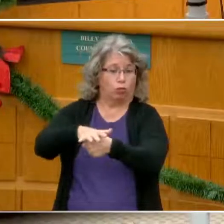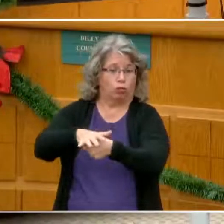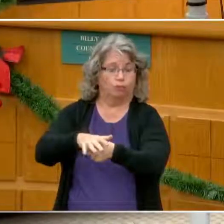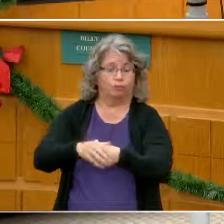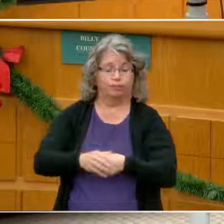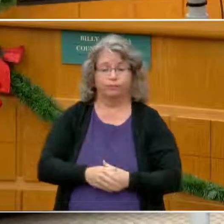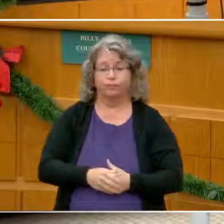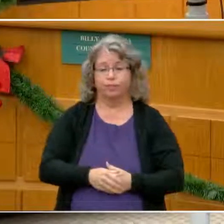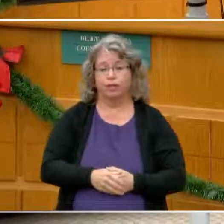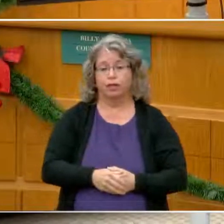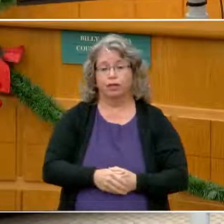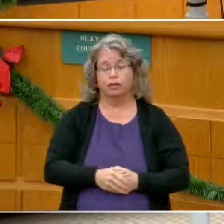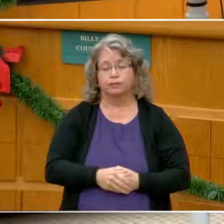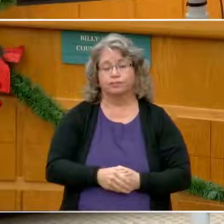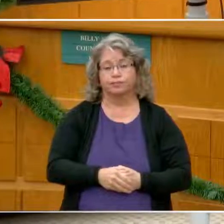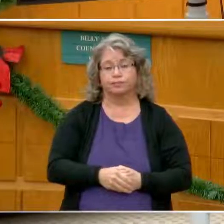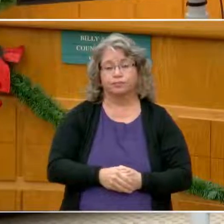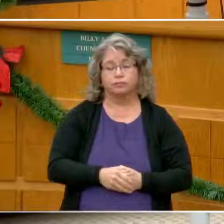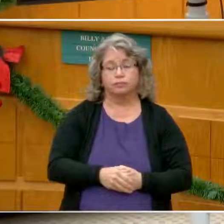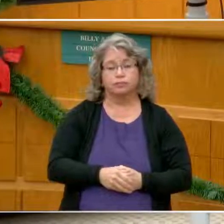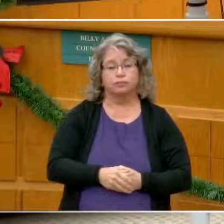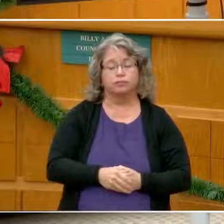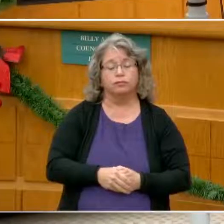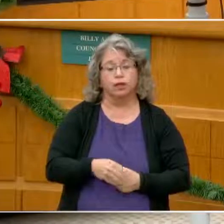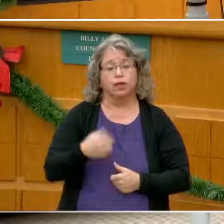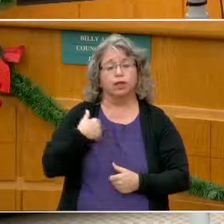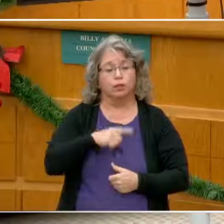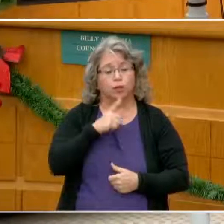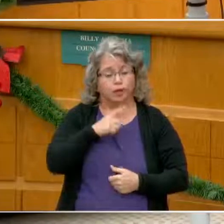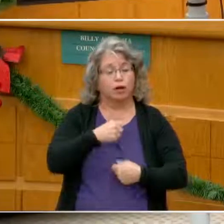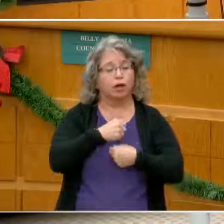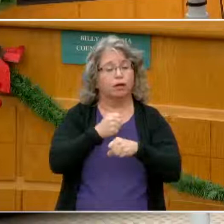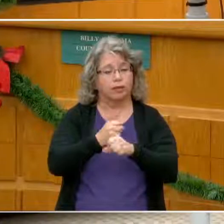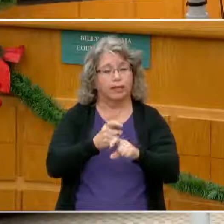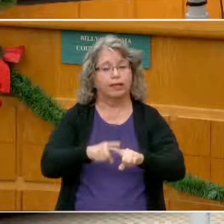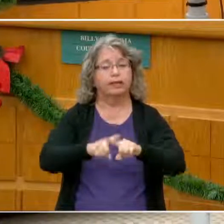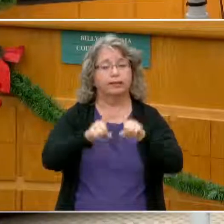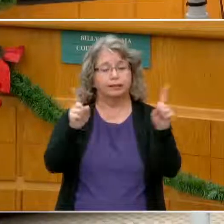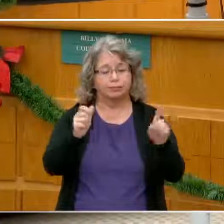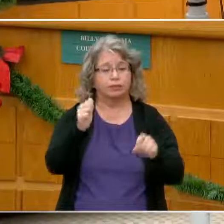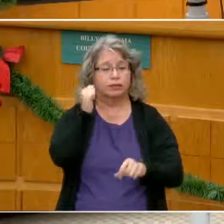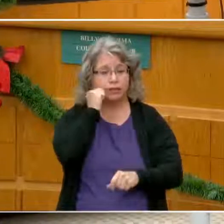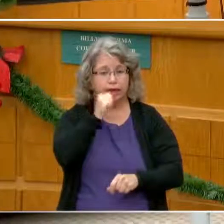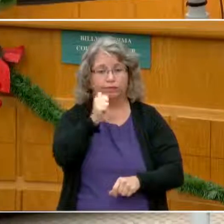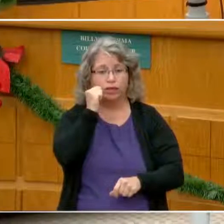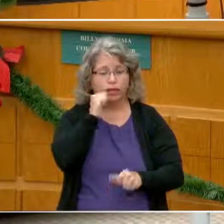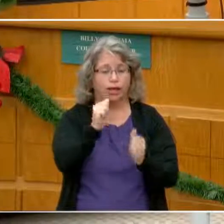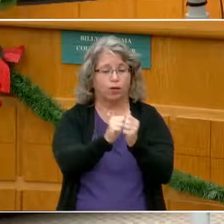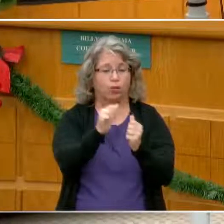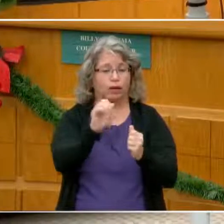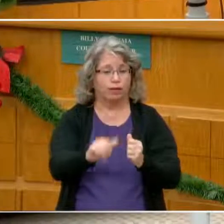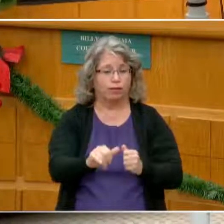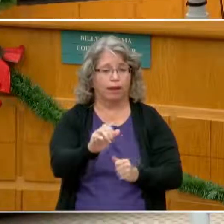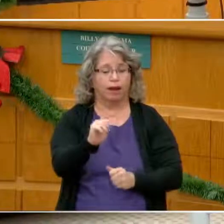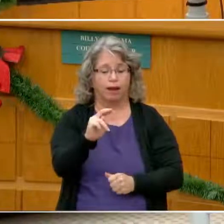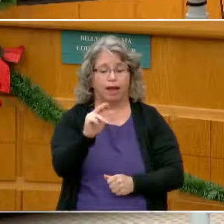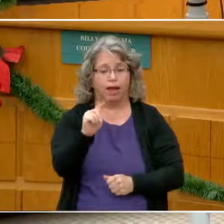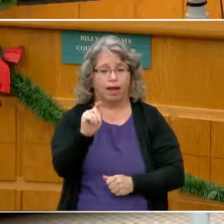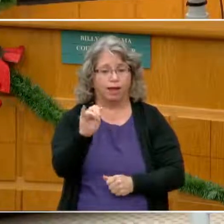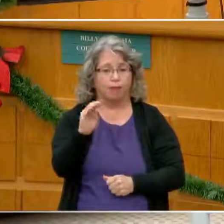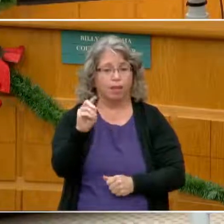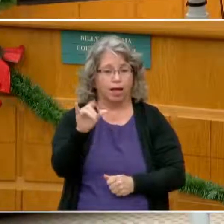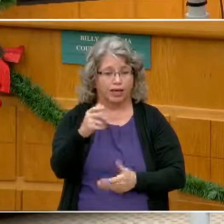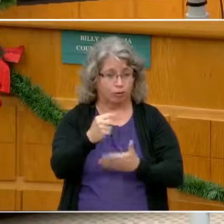of home or business, we are making a difference each and every day with those monoclonal antibody treatments. So